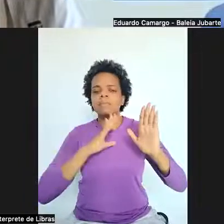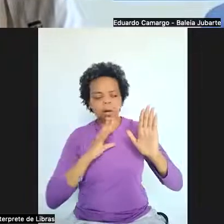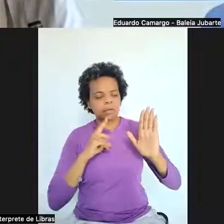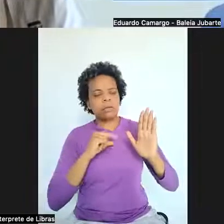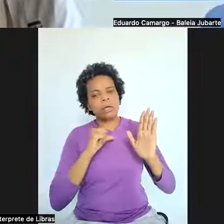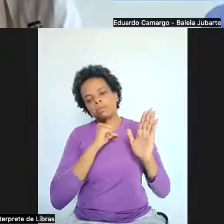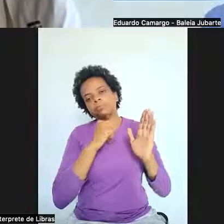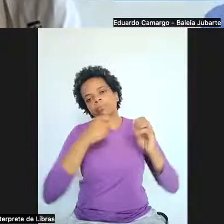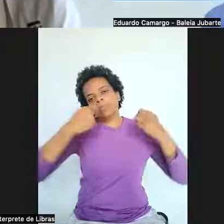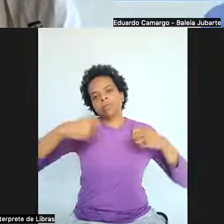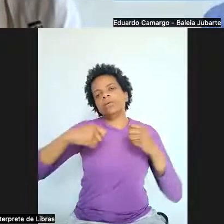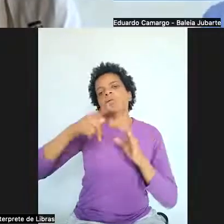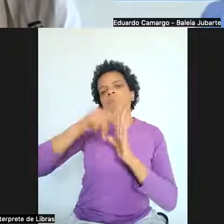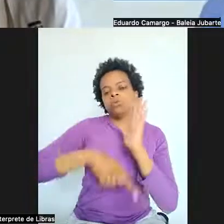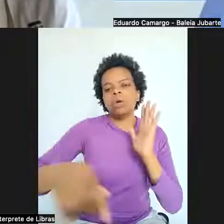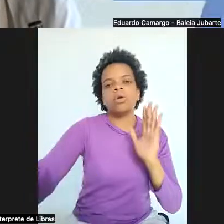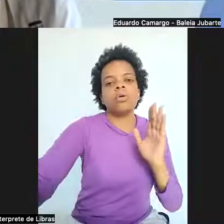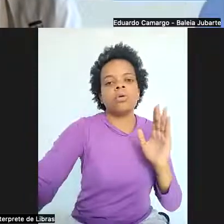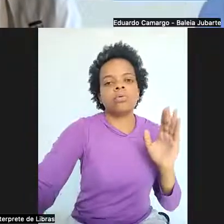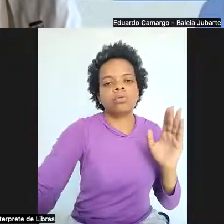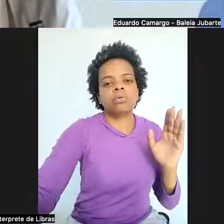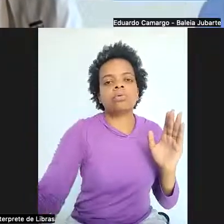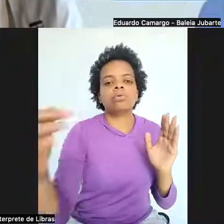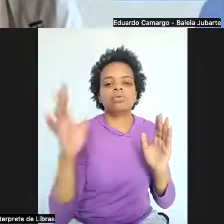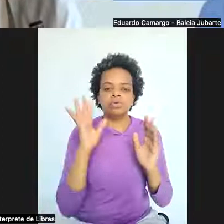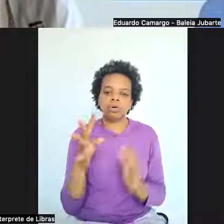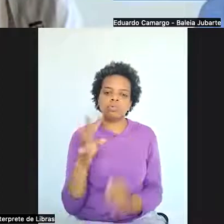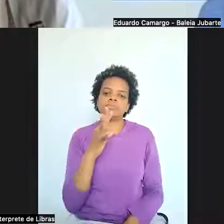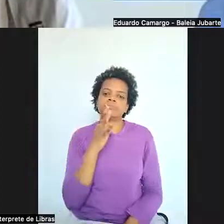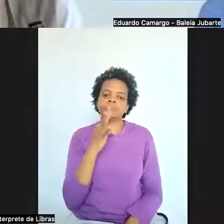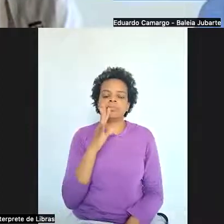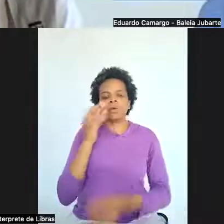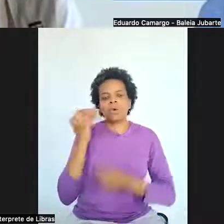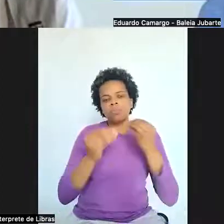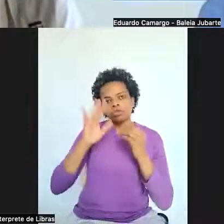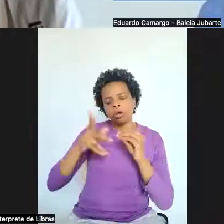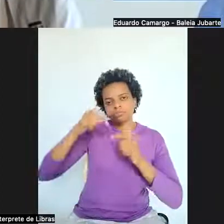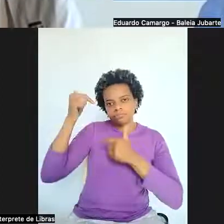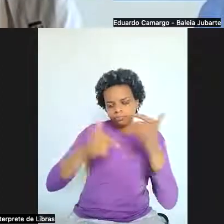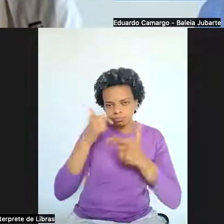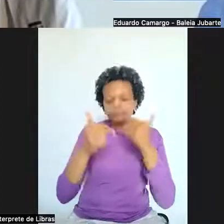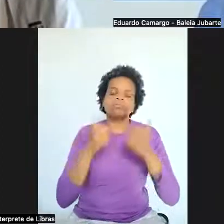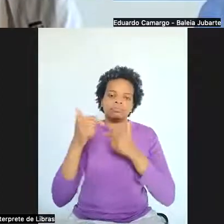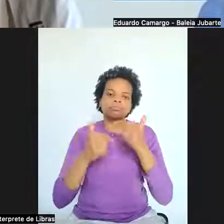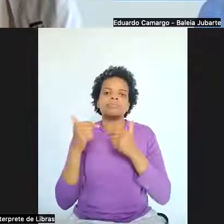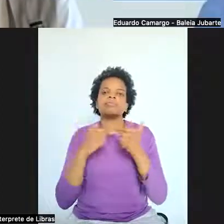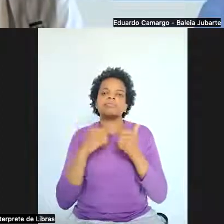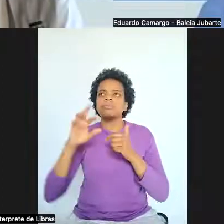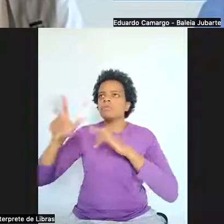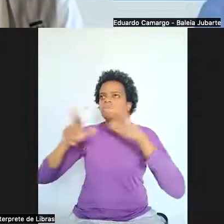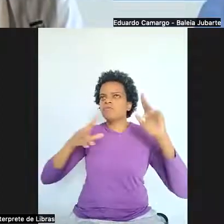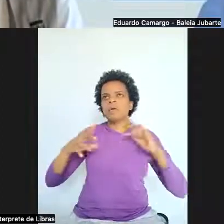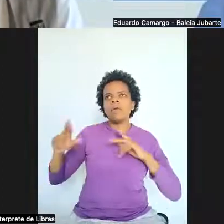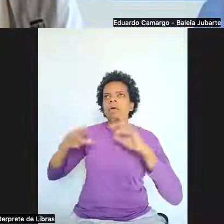They are flexible, but we would like to prioritize and reference projects that are awarded or recognized by their work,